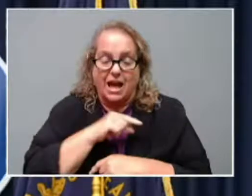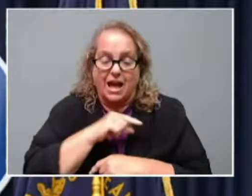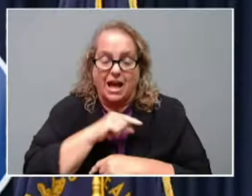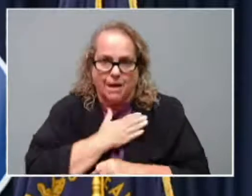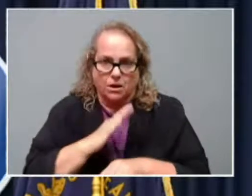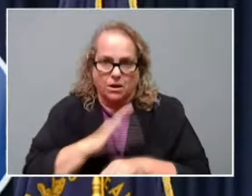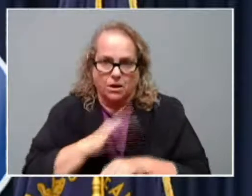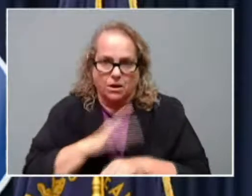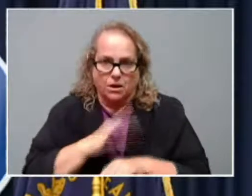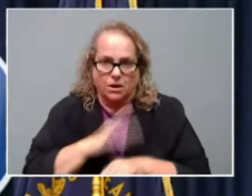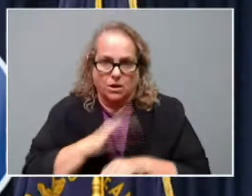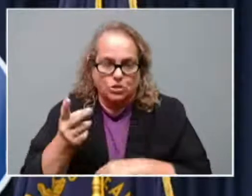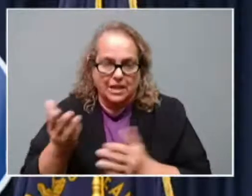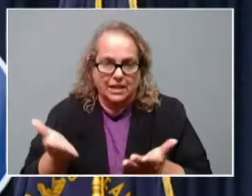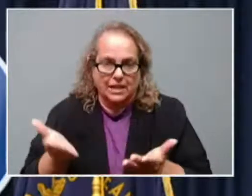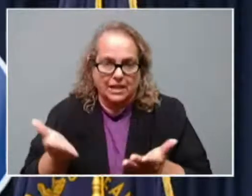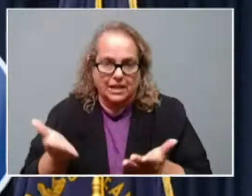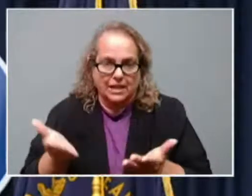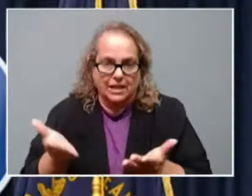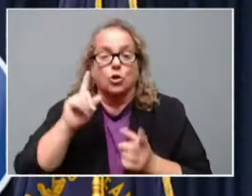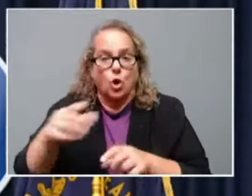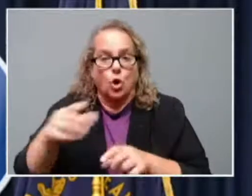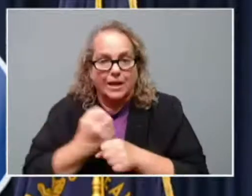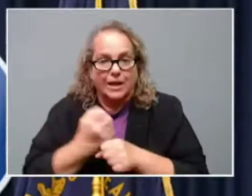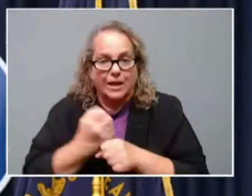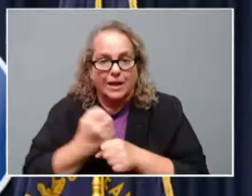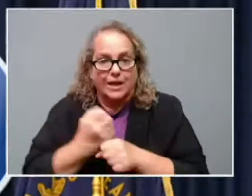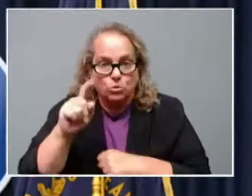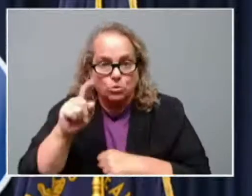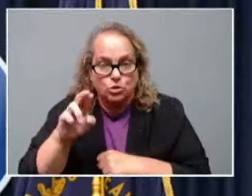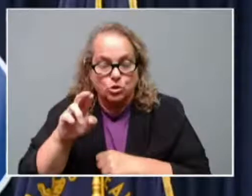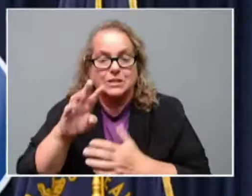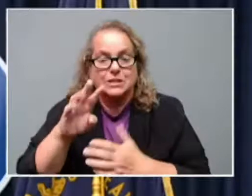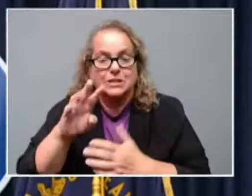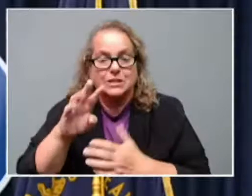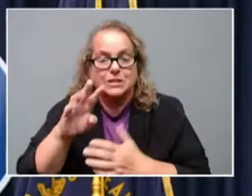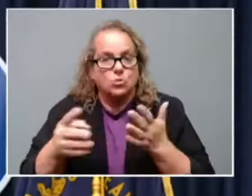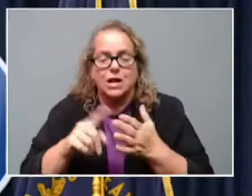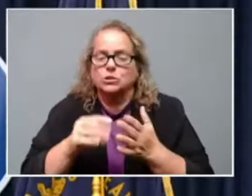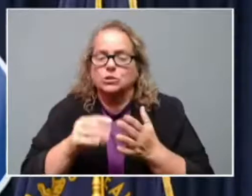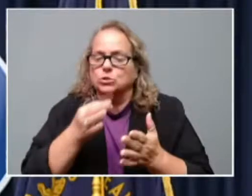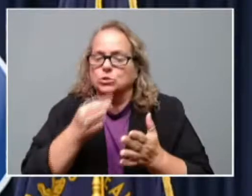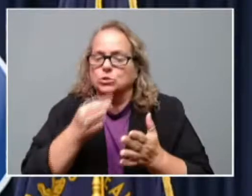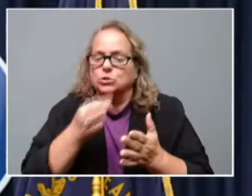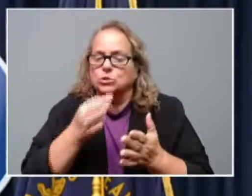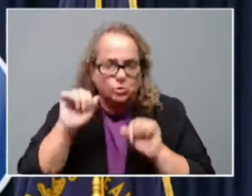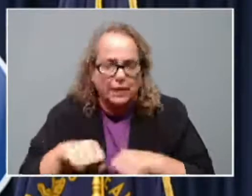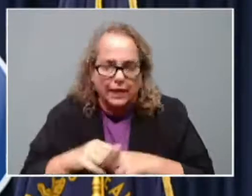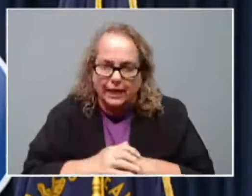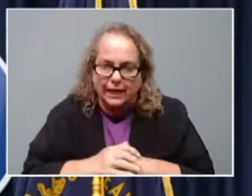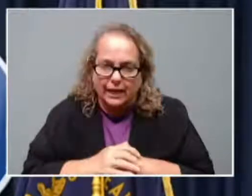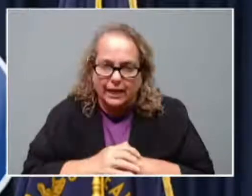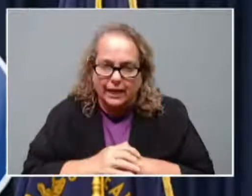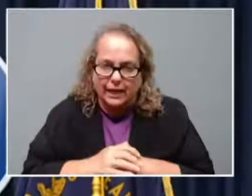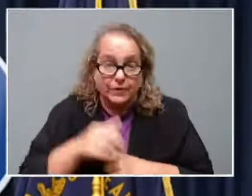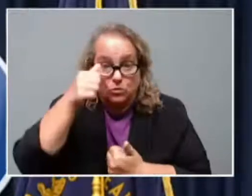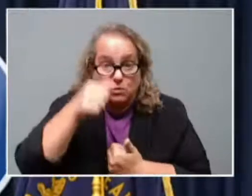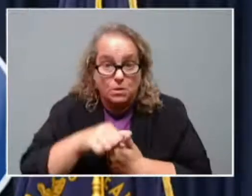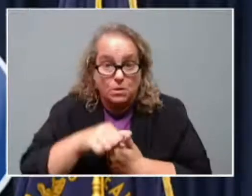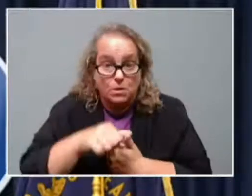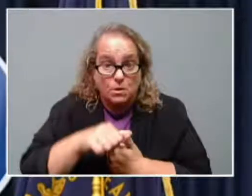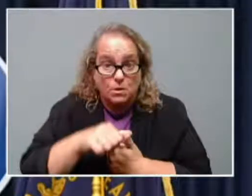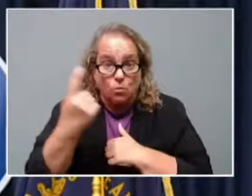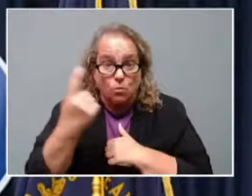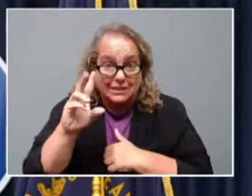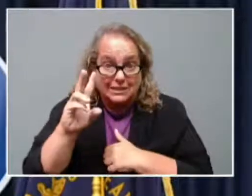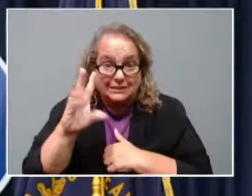and get your booster. Schedule it as soon as you can. And remember, everybody 65 and up can